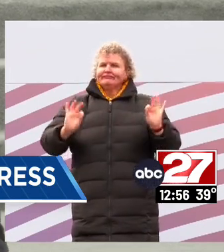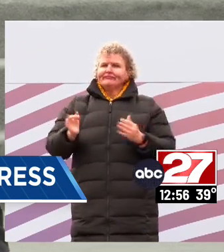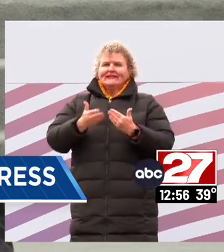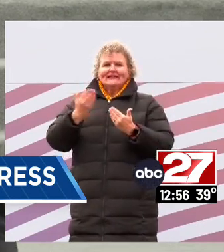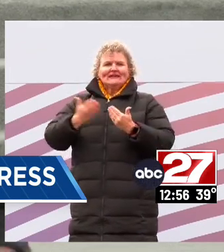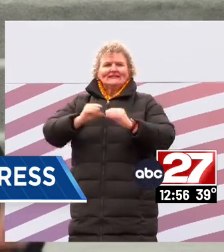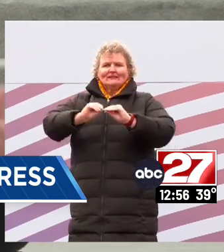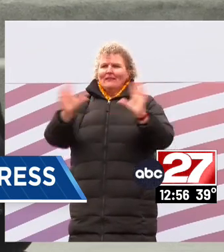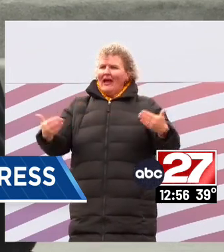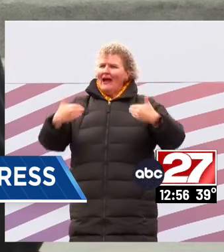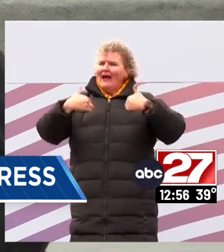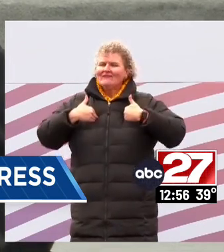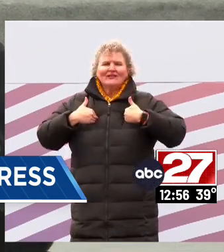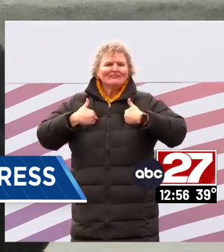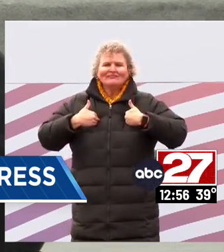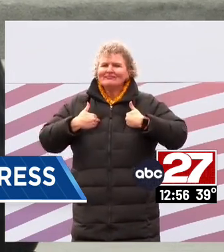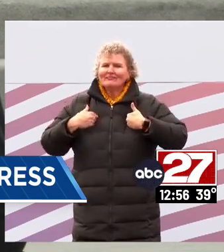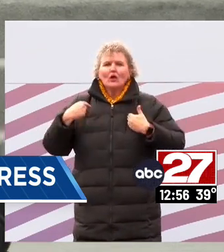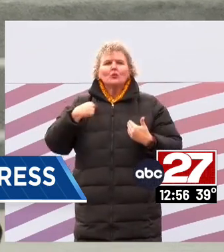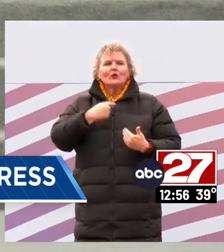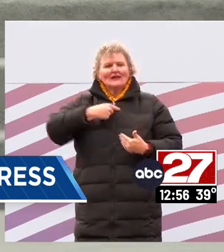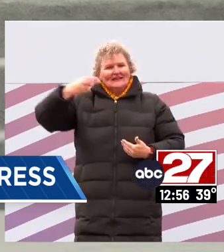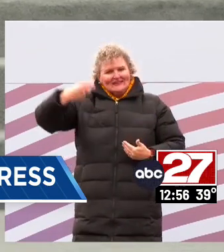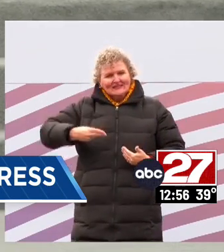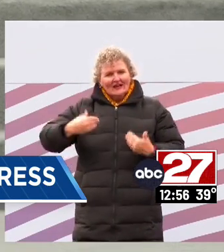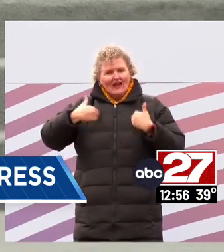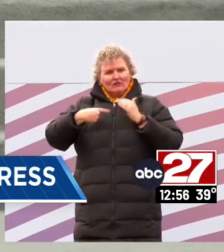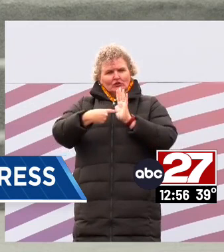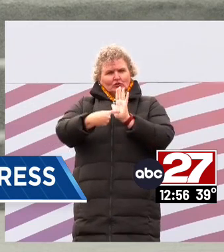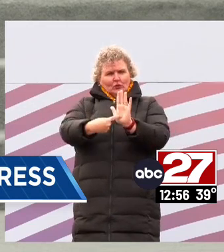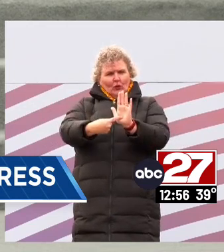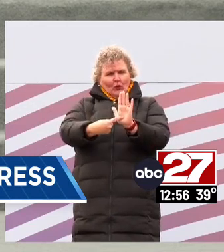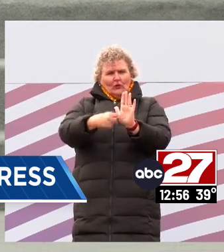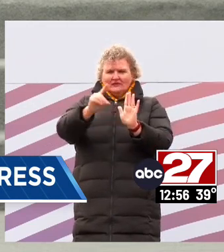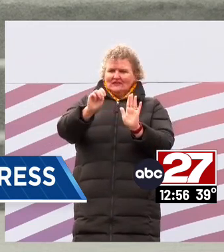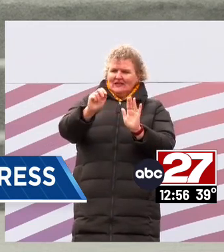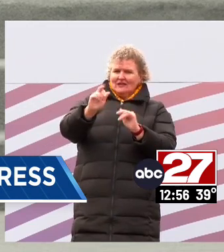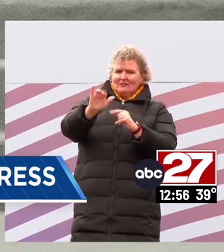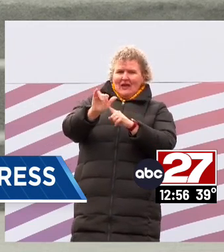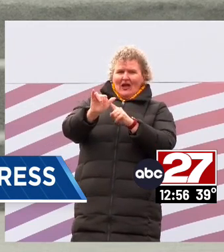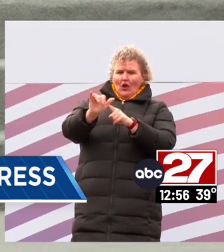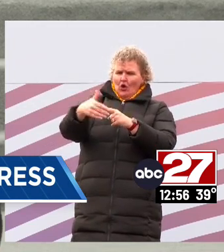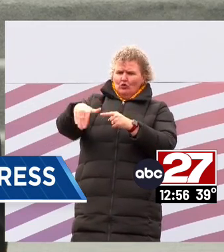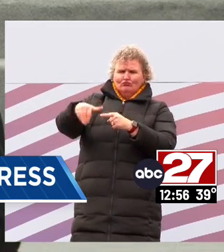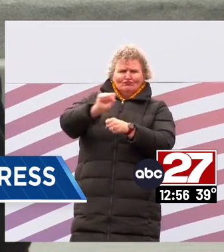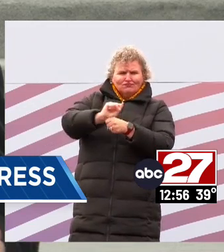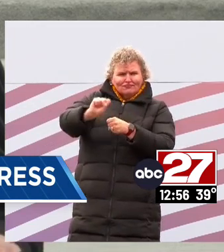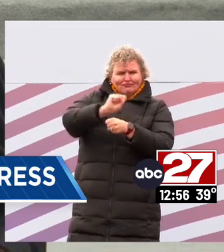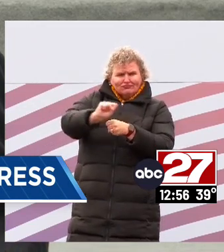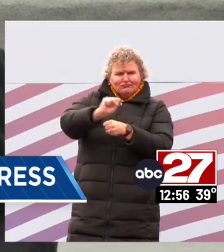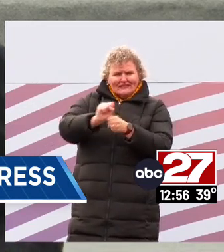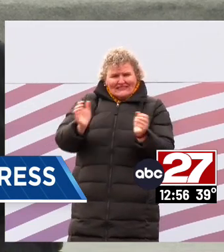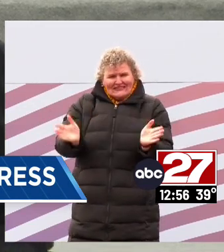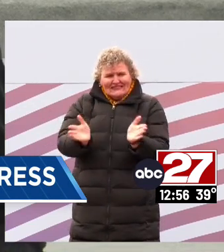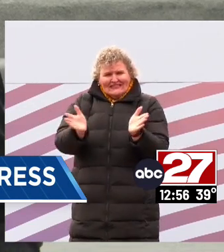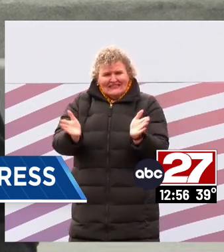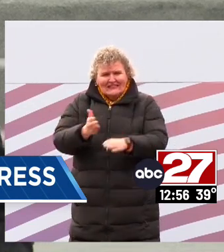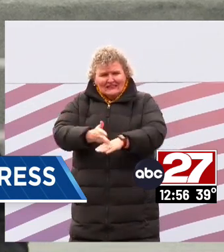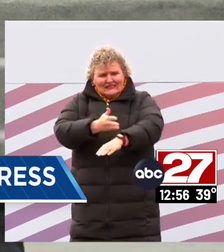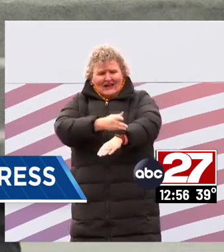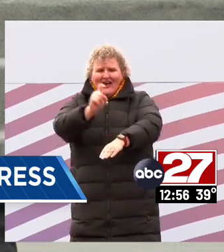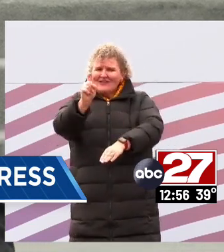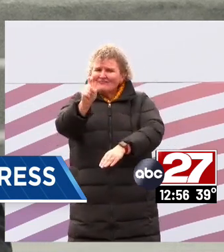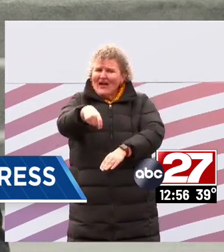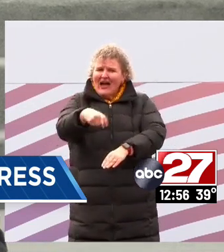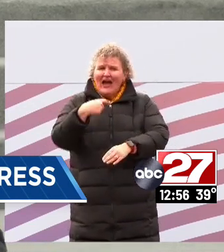history shows, our democracy is a constant work in progress. Pennsylvania's first constitution